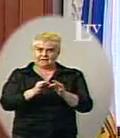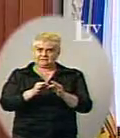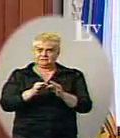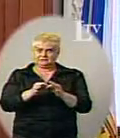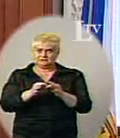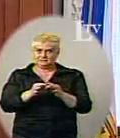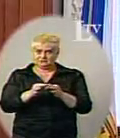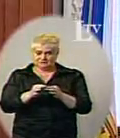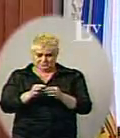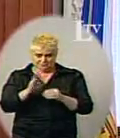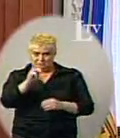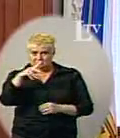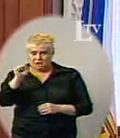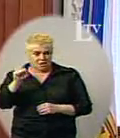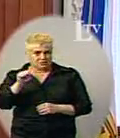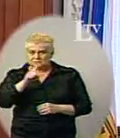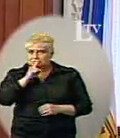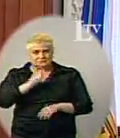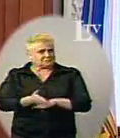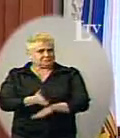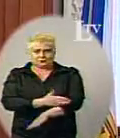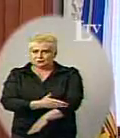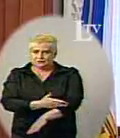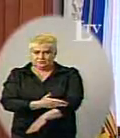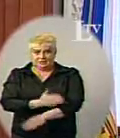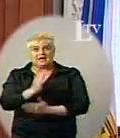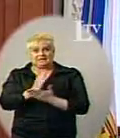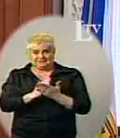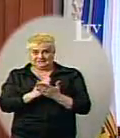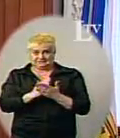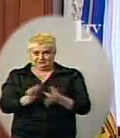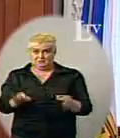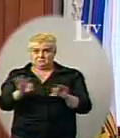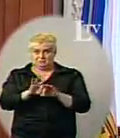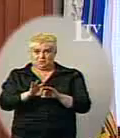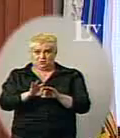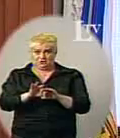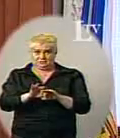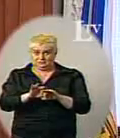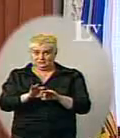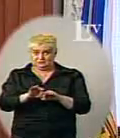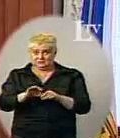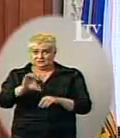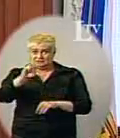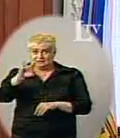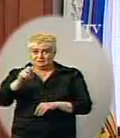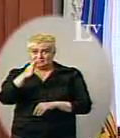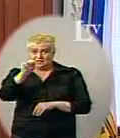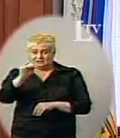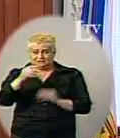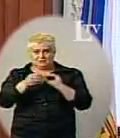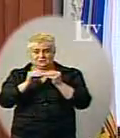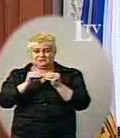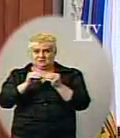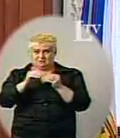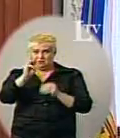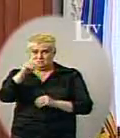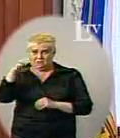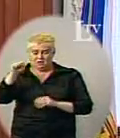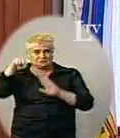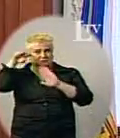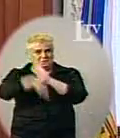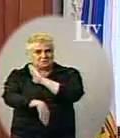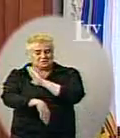not improving, and they are declining in some key subjects. My government, along